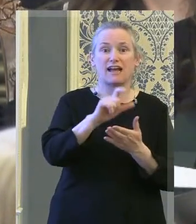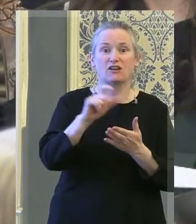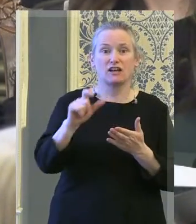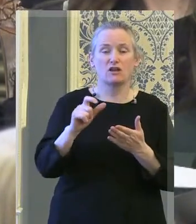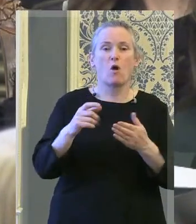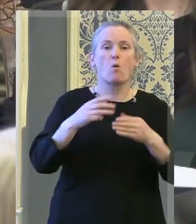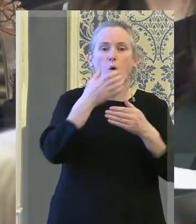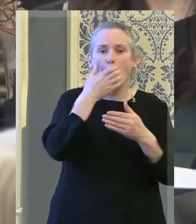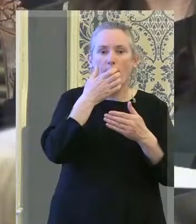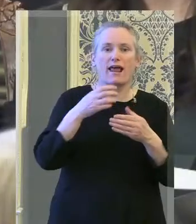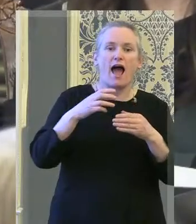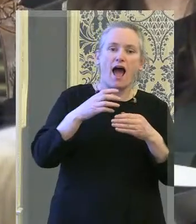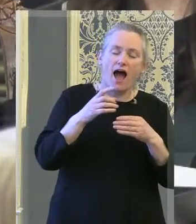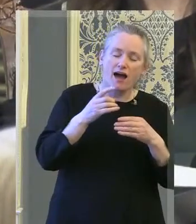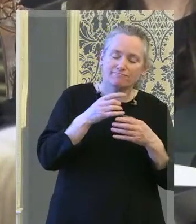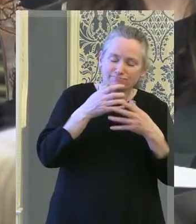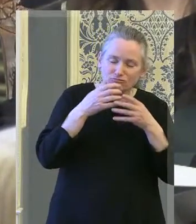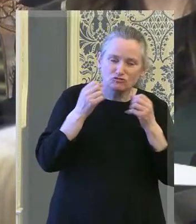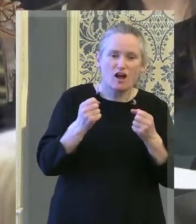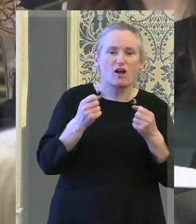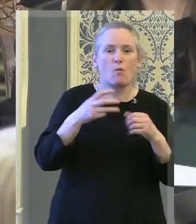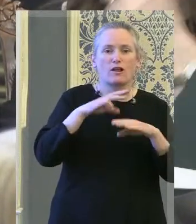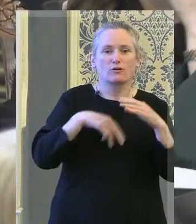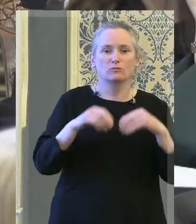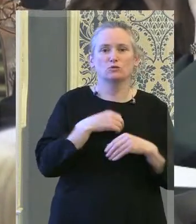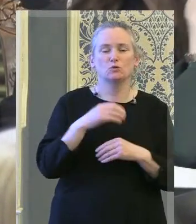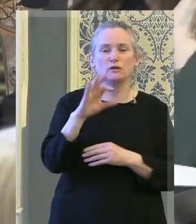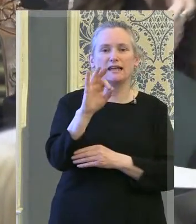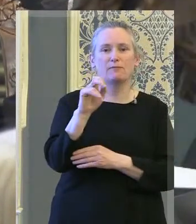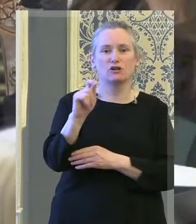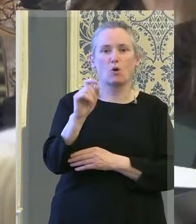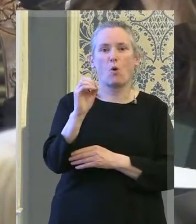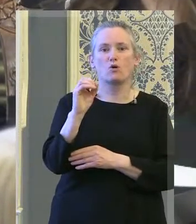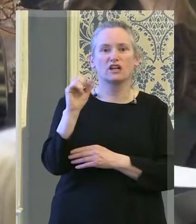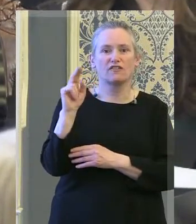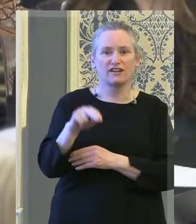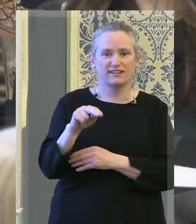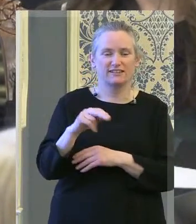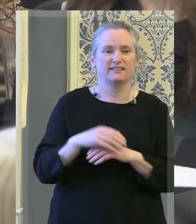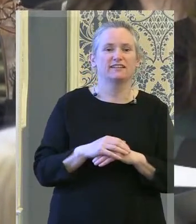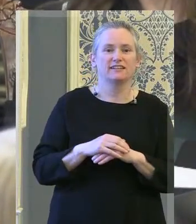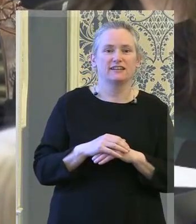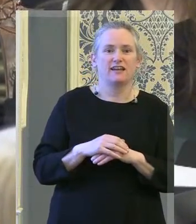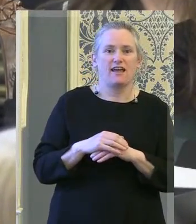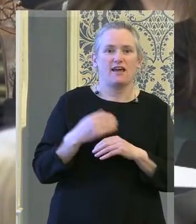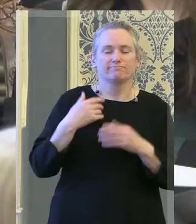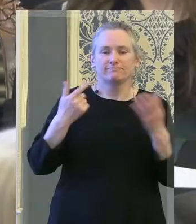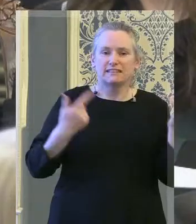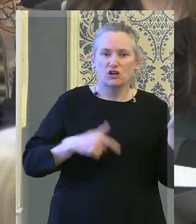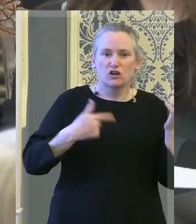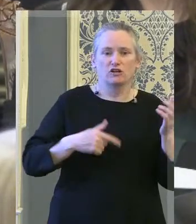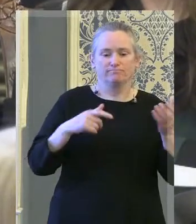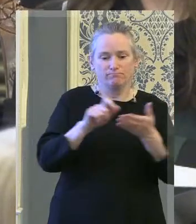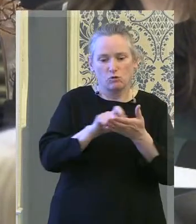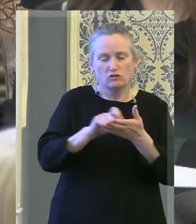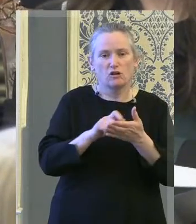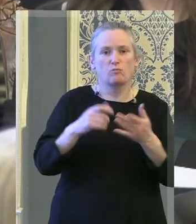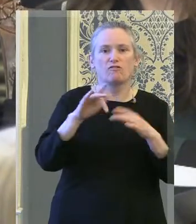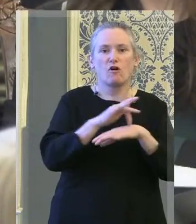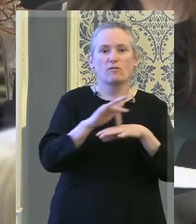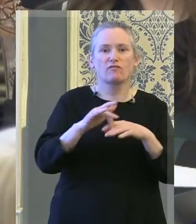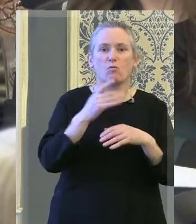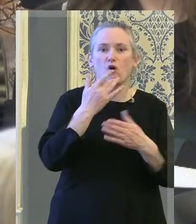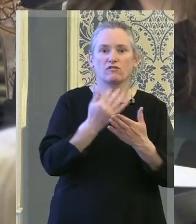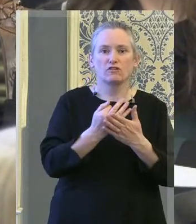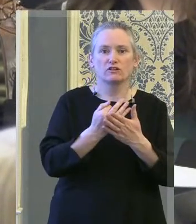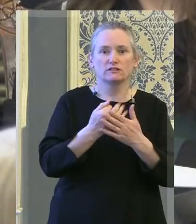warm and heartfelt welcome to Gilbert O'Sullivan, a signal composer and performer from Waterford roots, who has